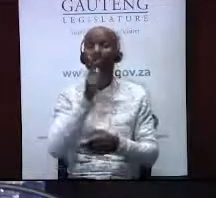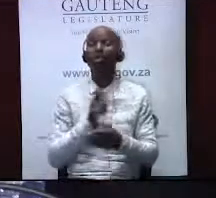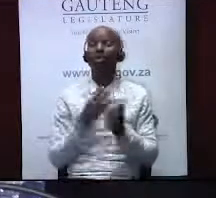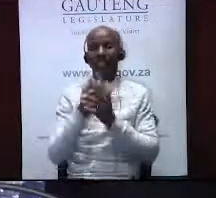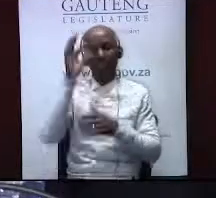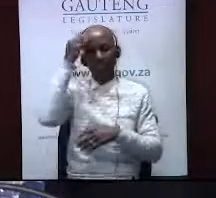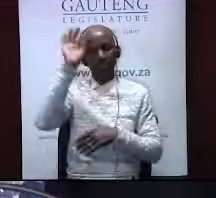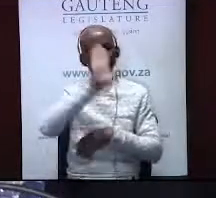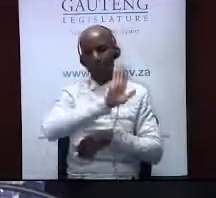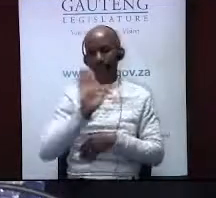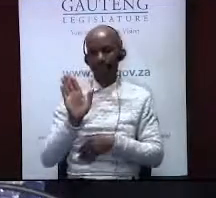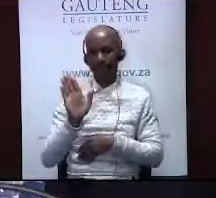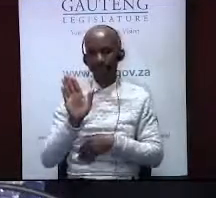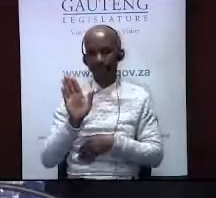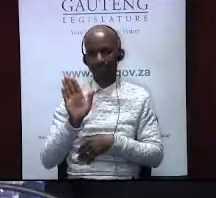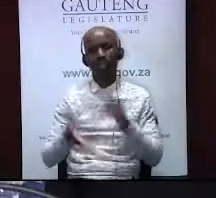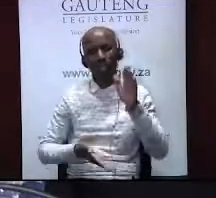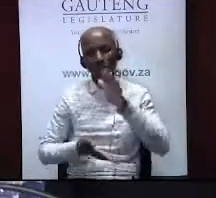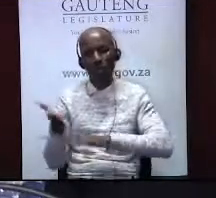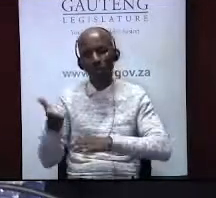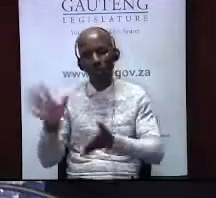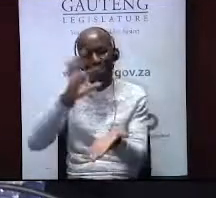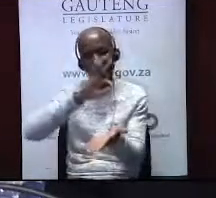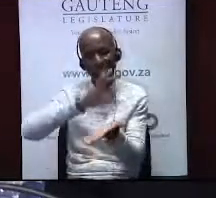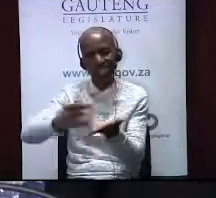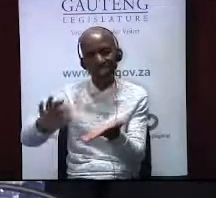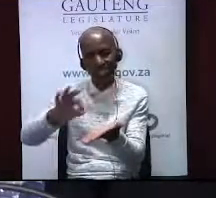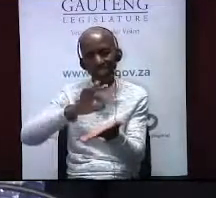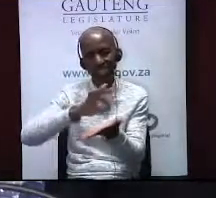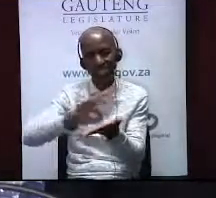the government to go and clean